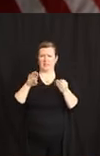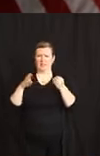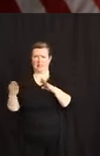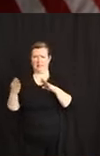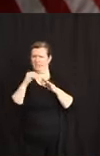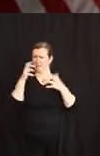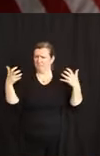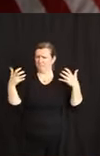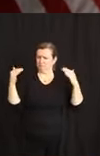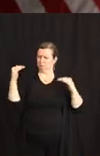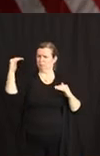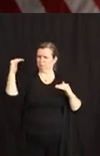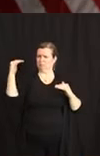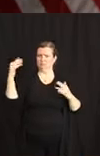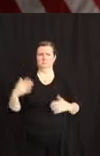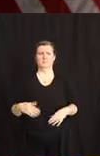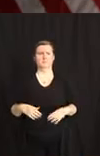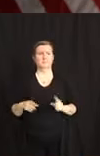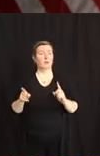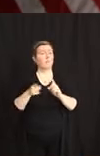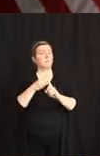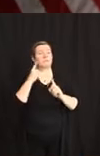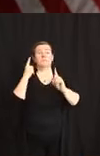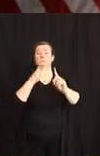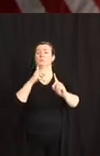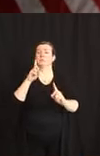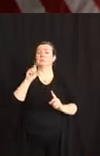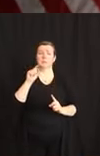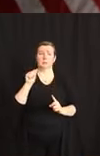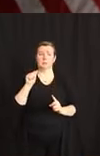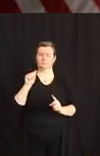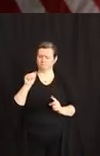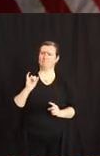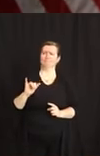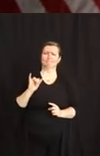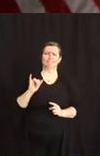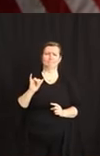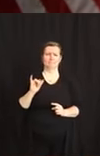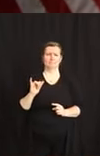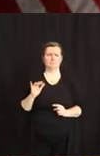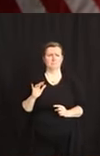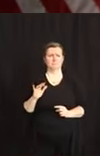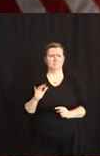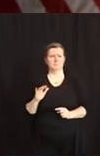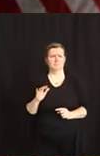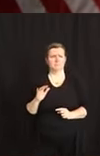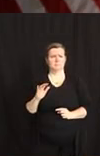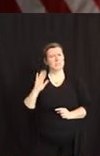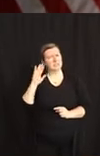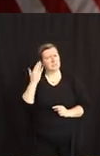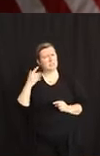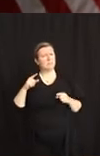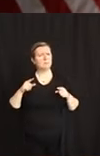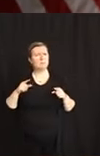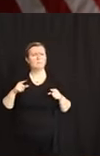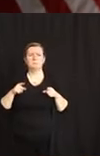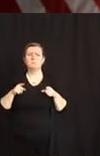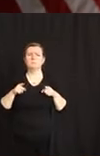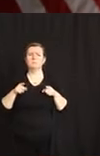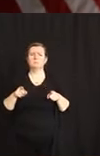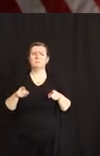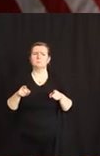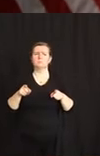first data point that we've had that is somewhat consistent with some of the reality that our brothers and sisters are